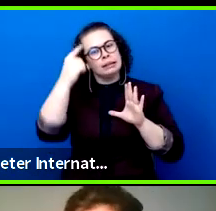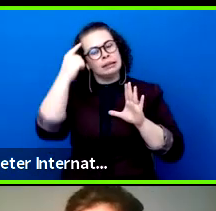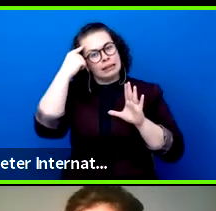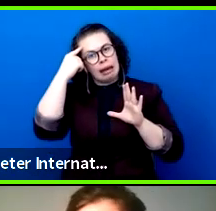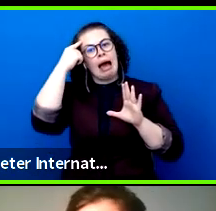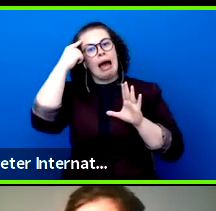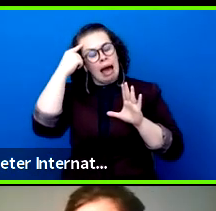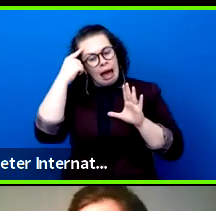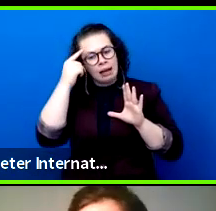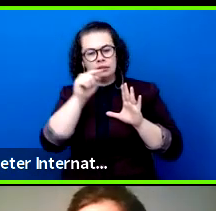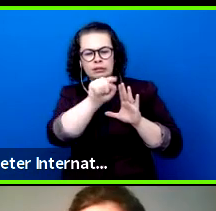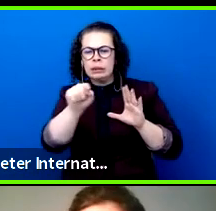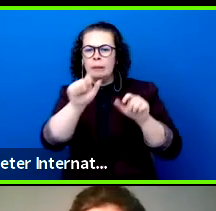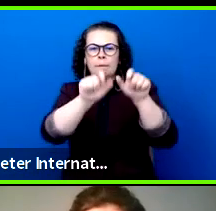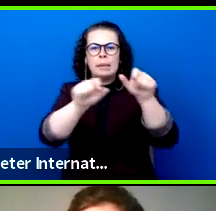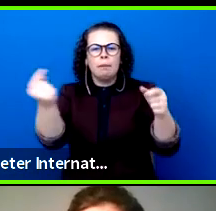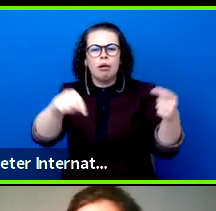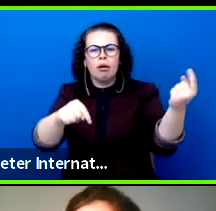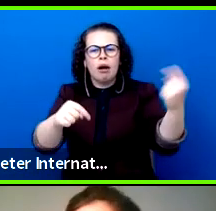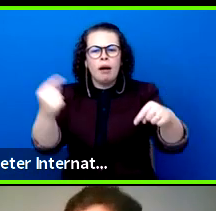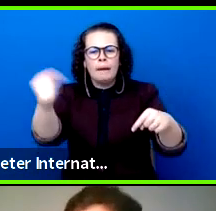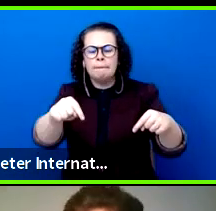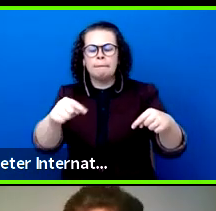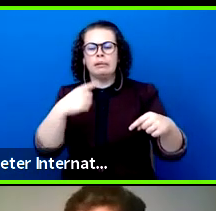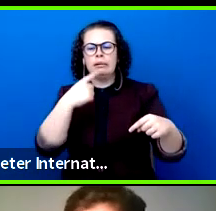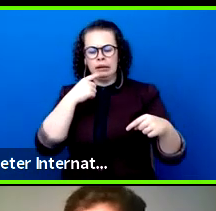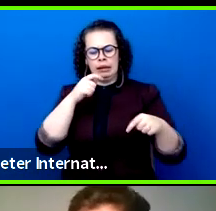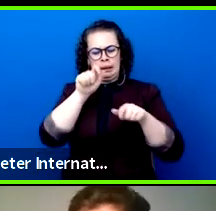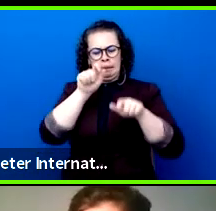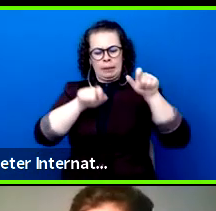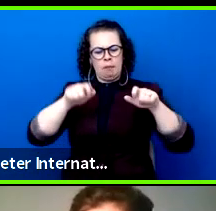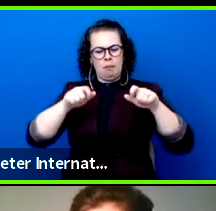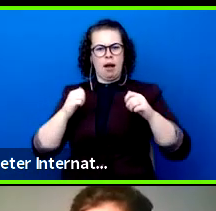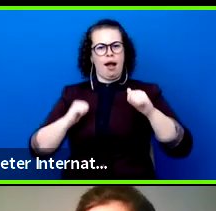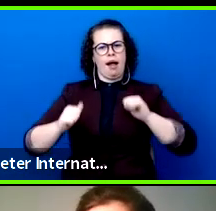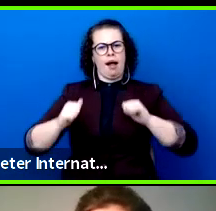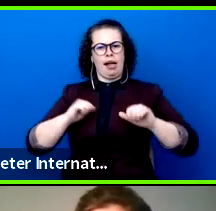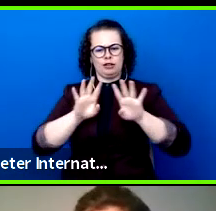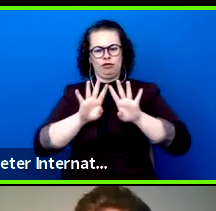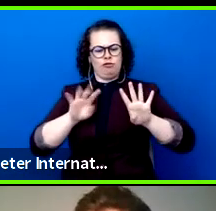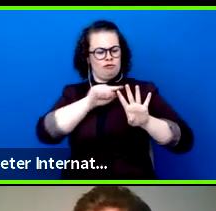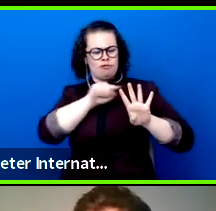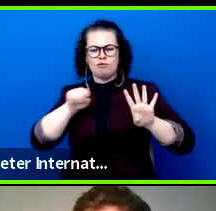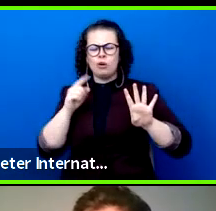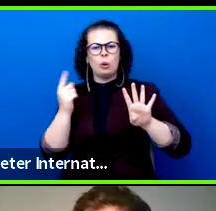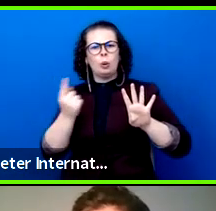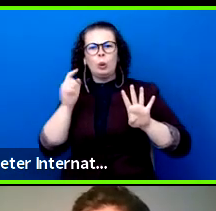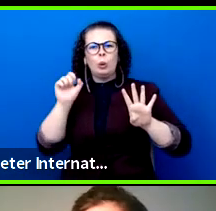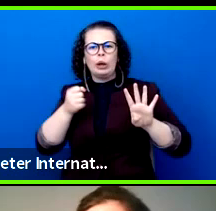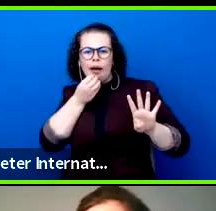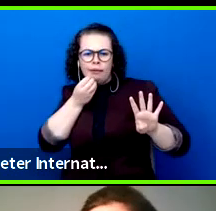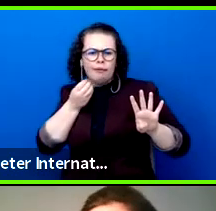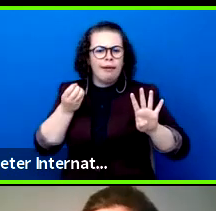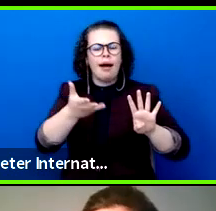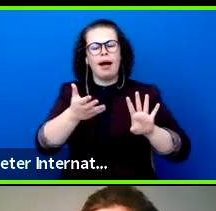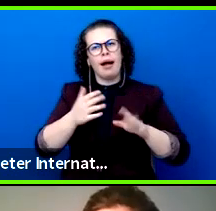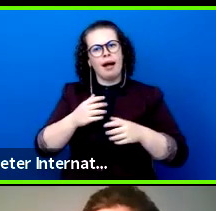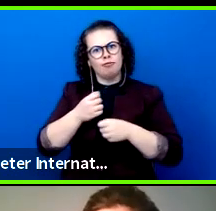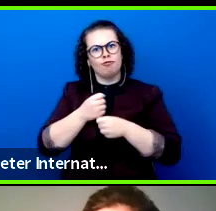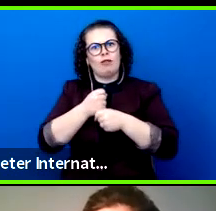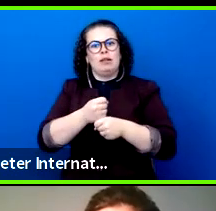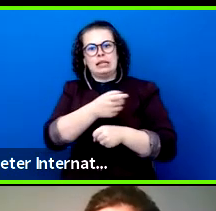still is the question, who can tell which story and what stories are told at all, which stories make it to the theater and which